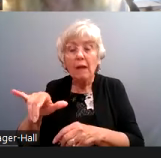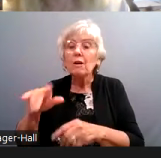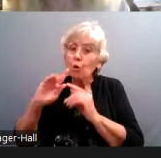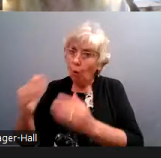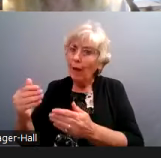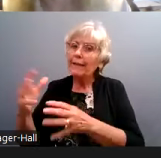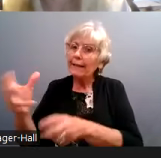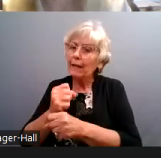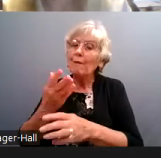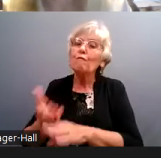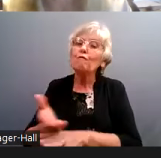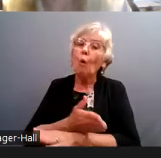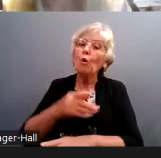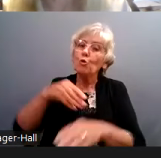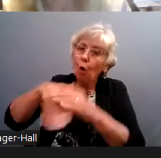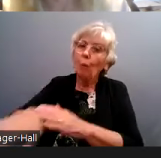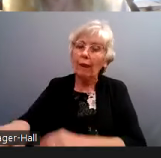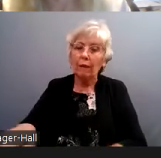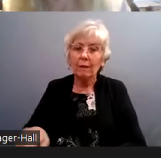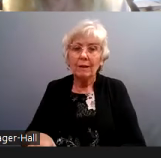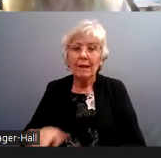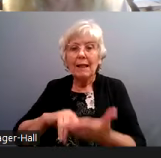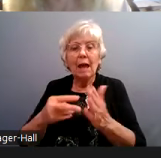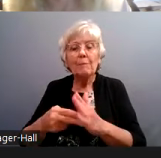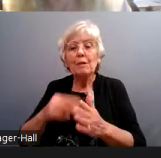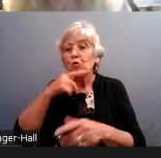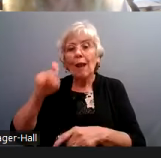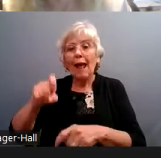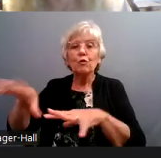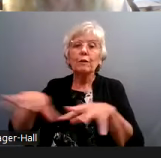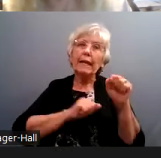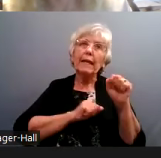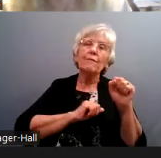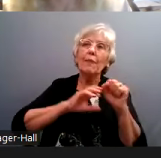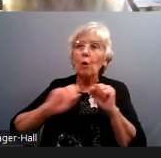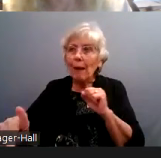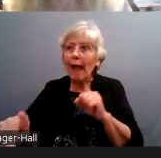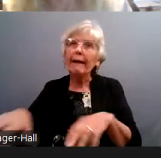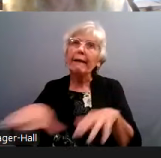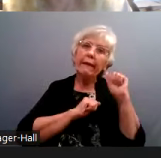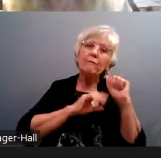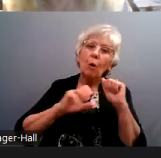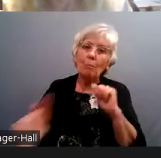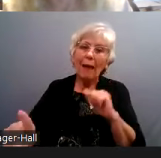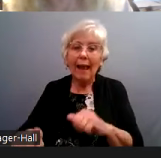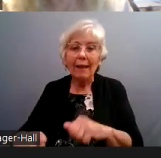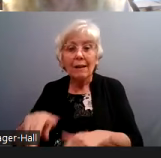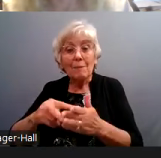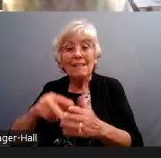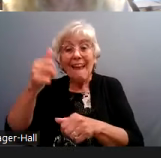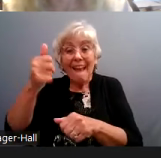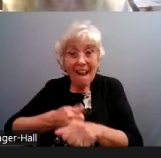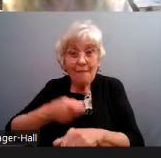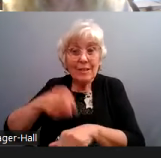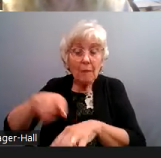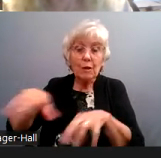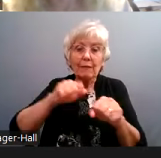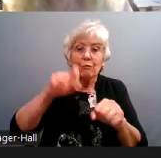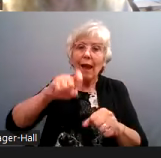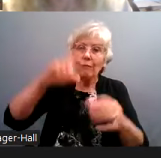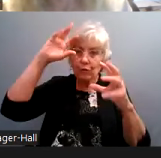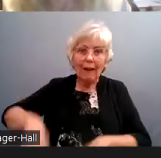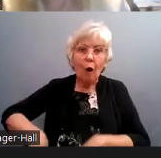that'll negate the need to, you know, leave and then come back and then leave and then come back, because you're going to have to take off your PPE when you leave and then put it